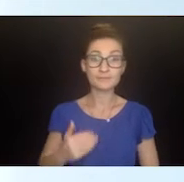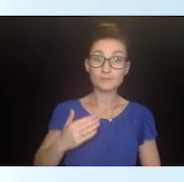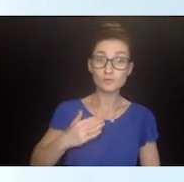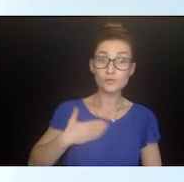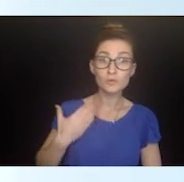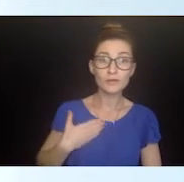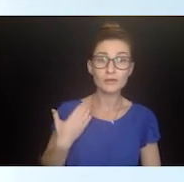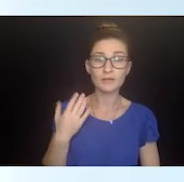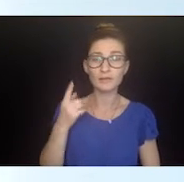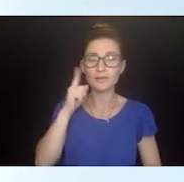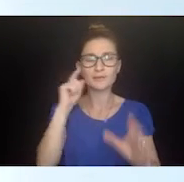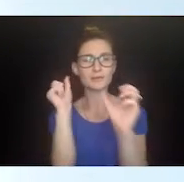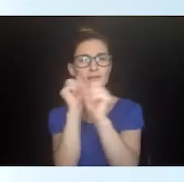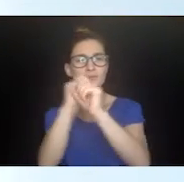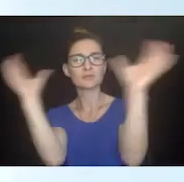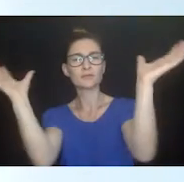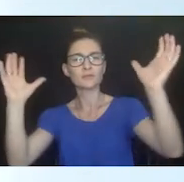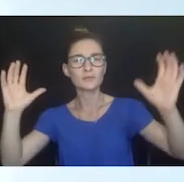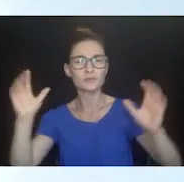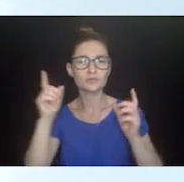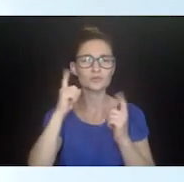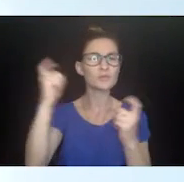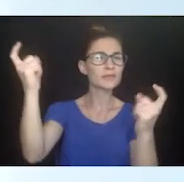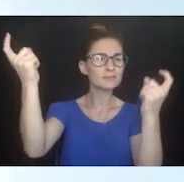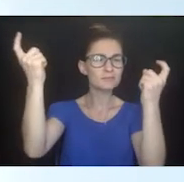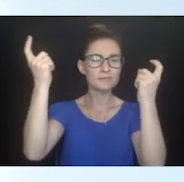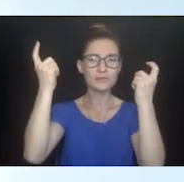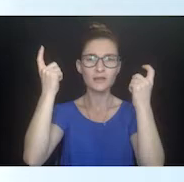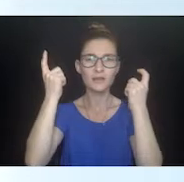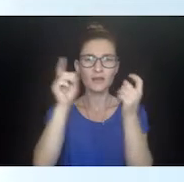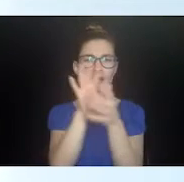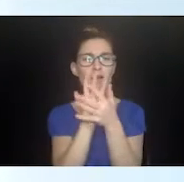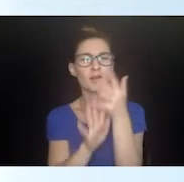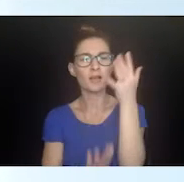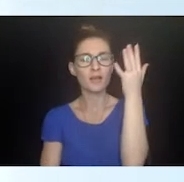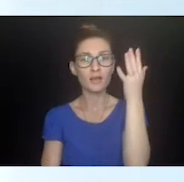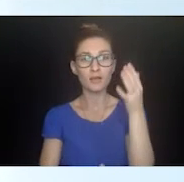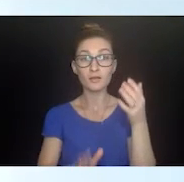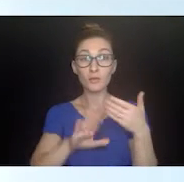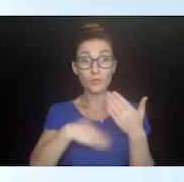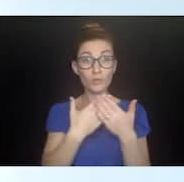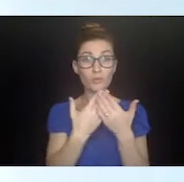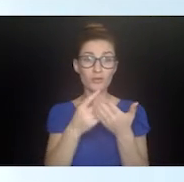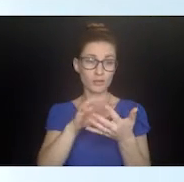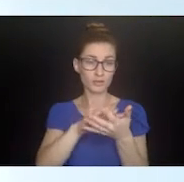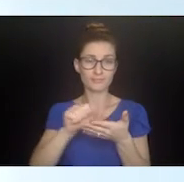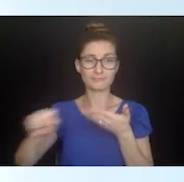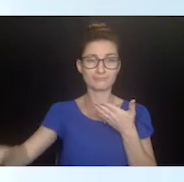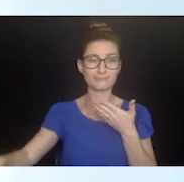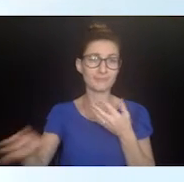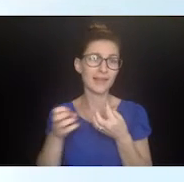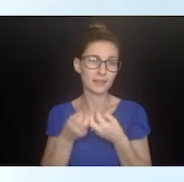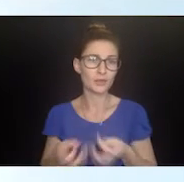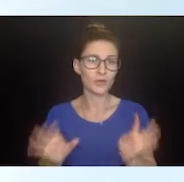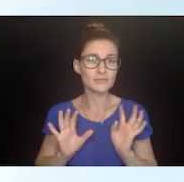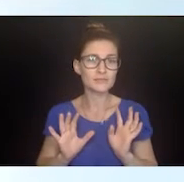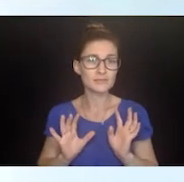what dreams I had, because I had lost them. I had lost my dreams that I thought I had.